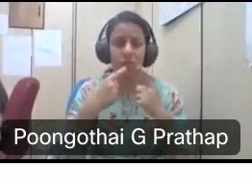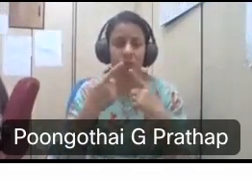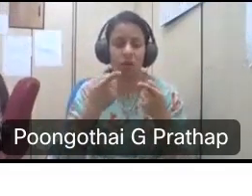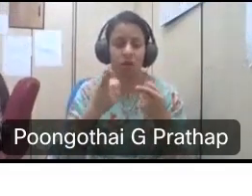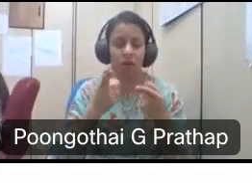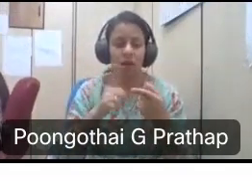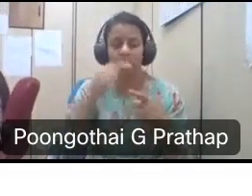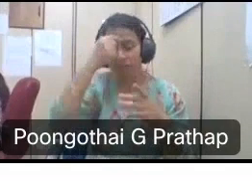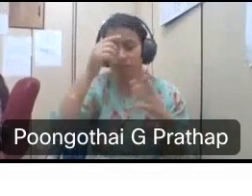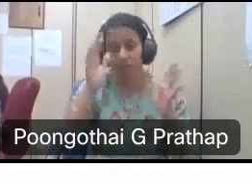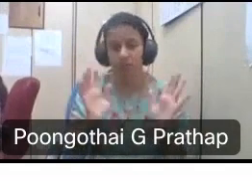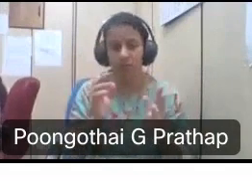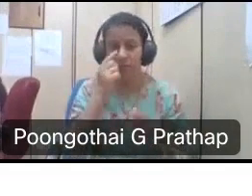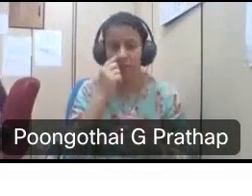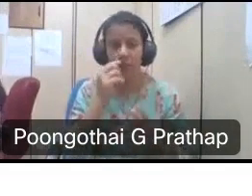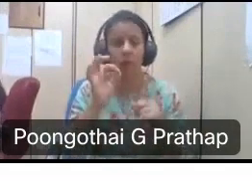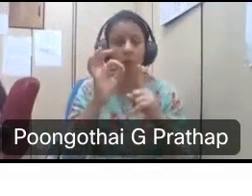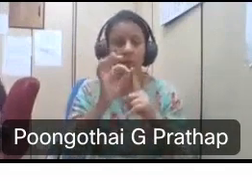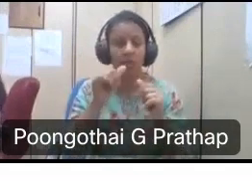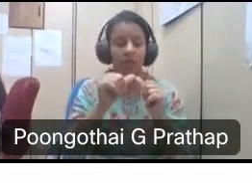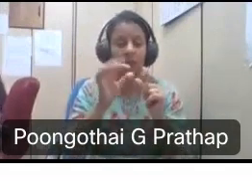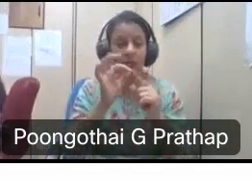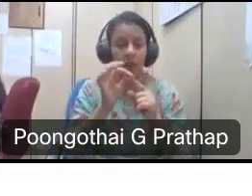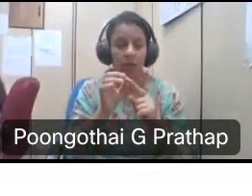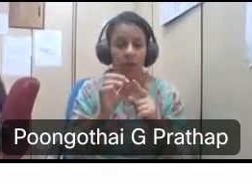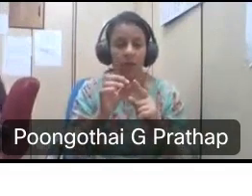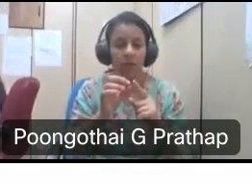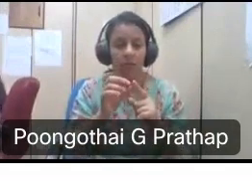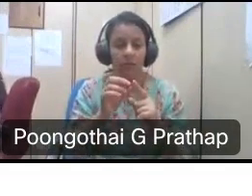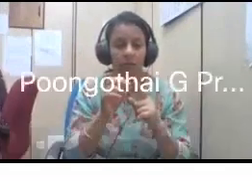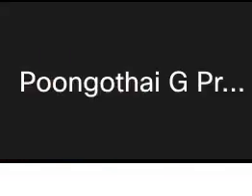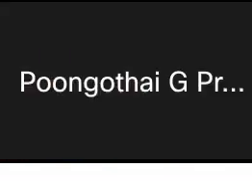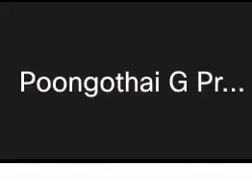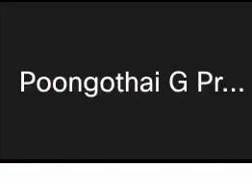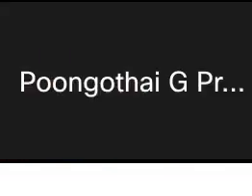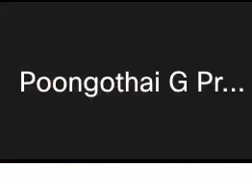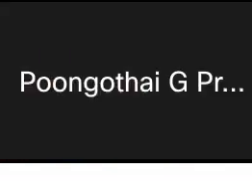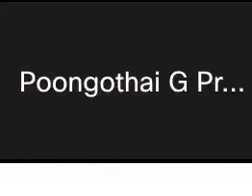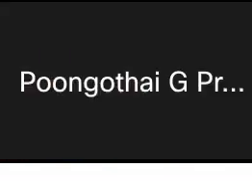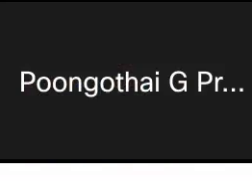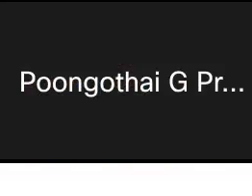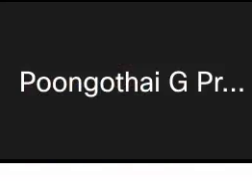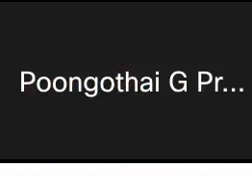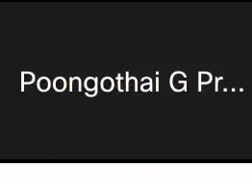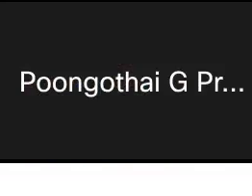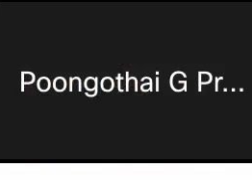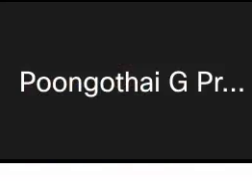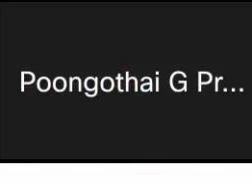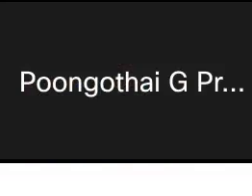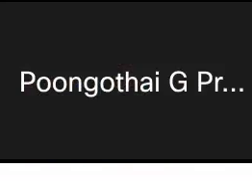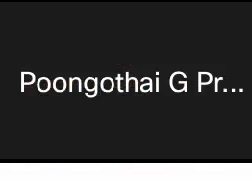So mean PA pressure, if it is more than 25, we say primary pulmonary hypertension is there. If and